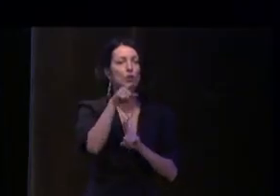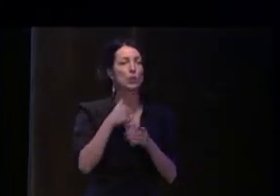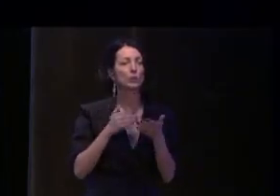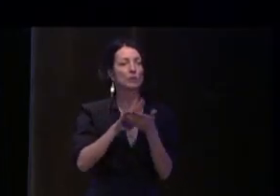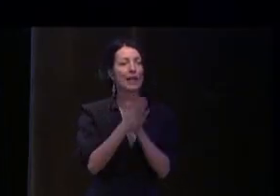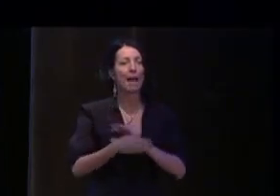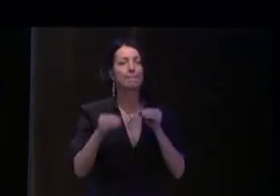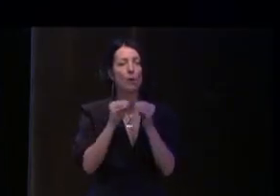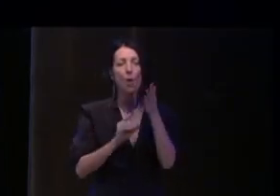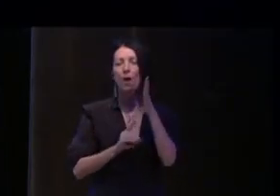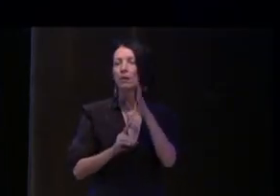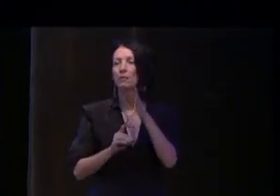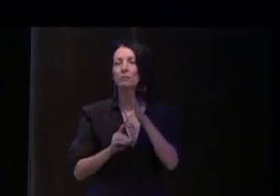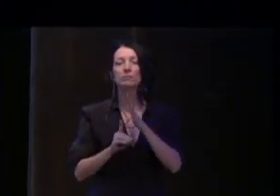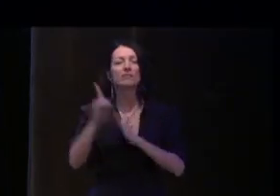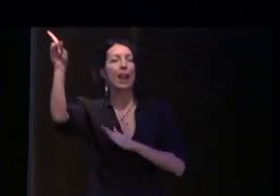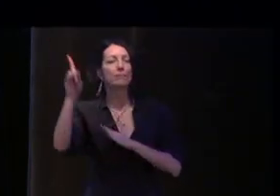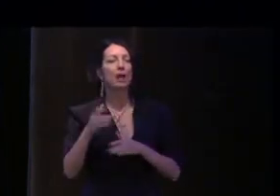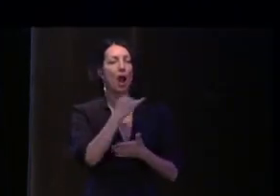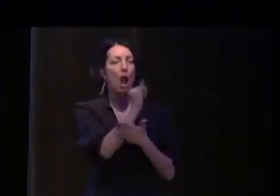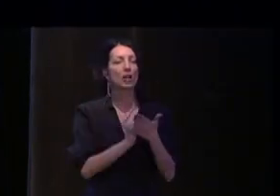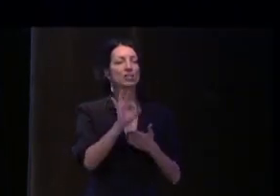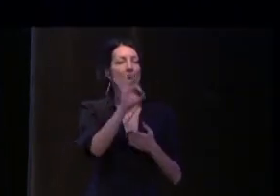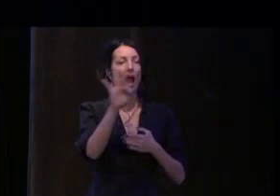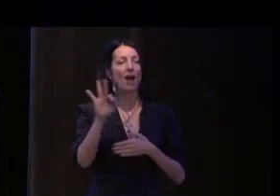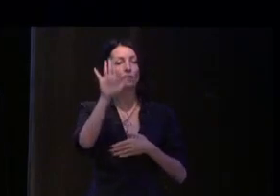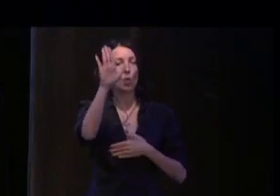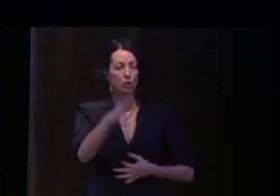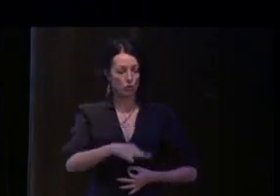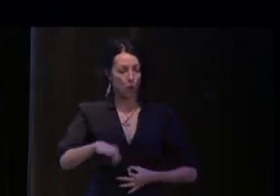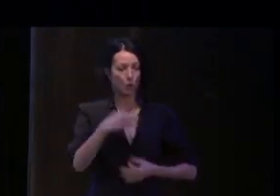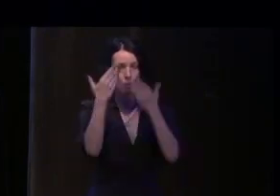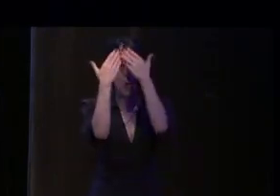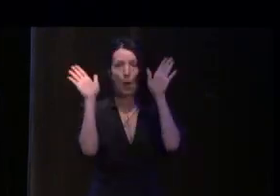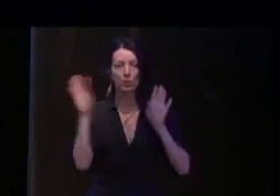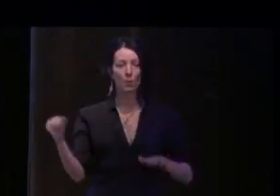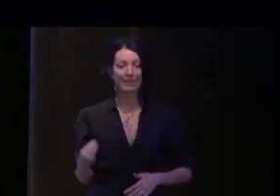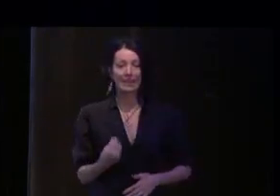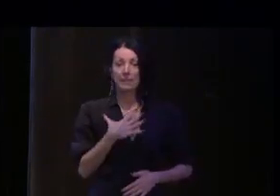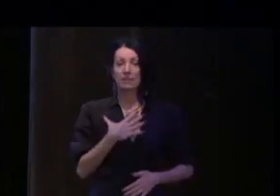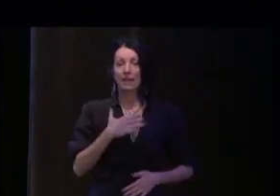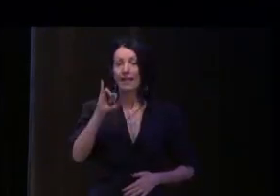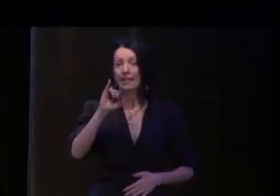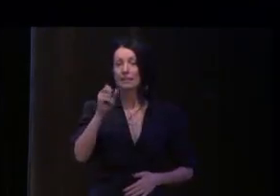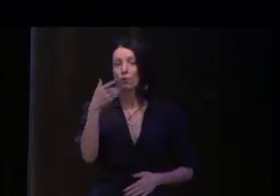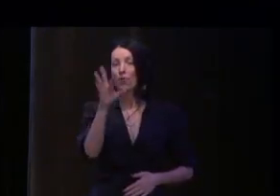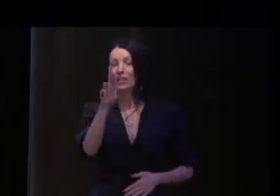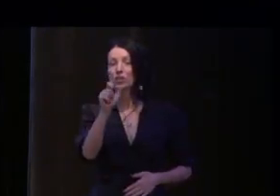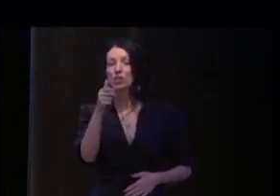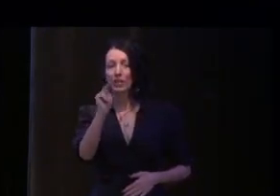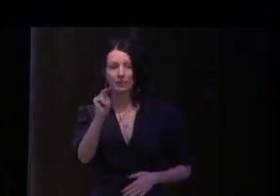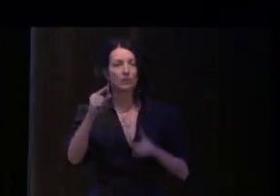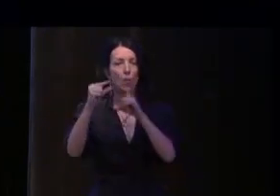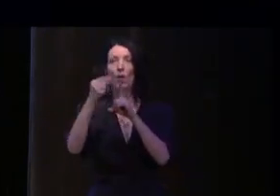to become an artist of the soul, for you to open yourself up to inspiration, that's the Word of God flowing through you,